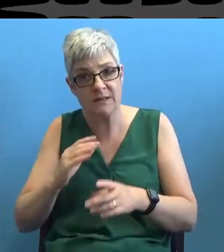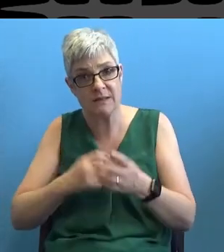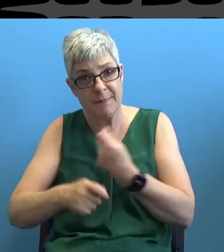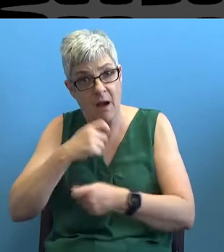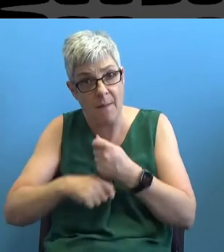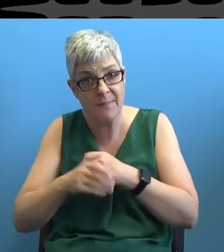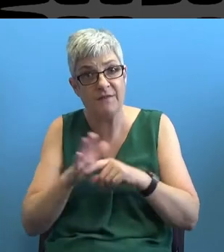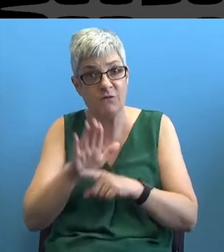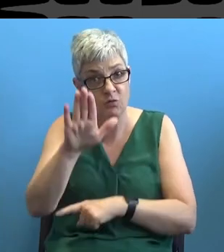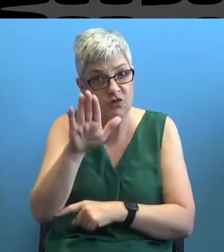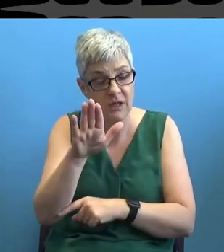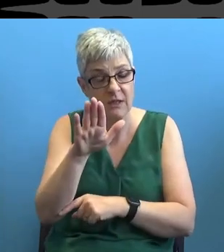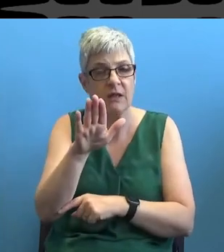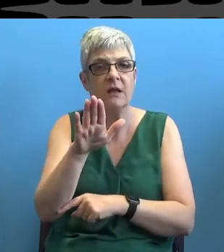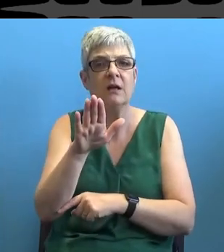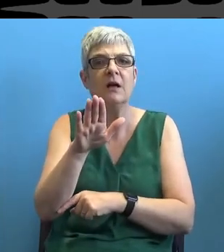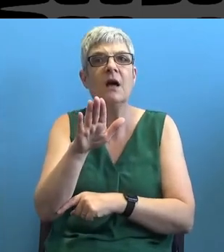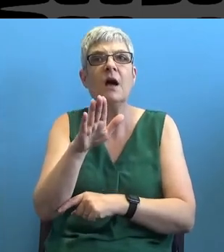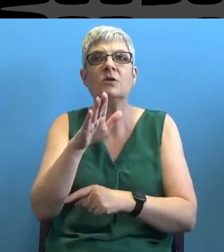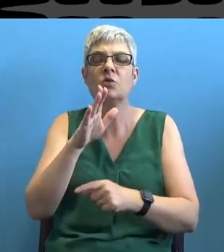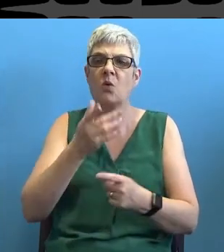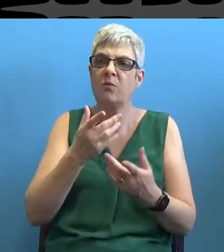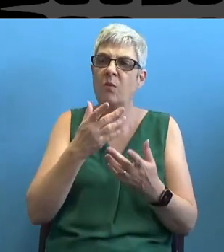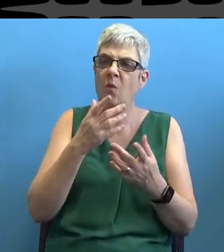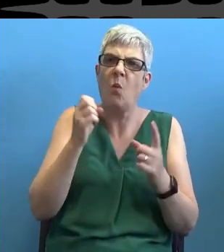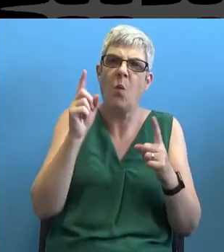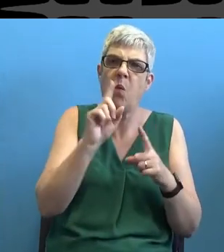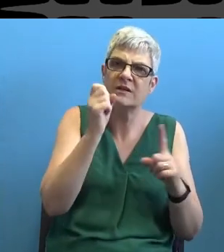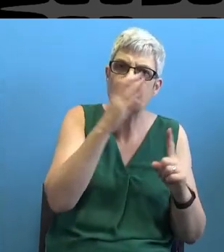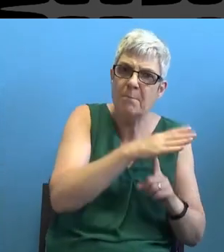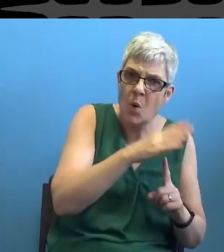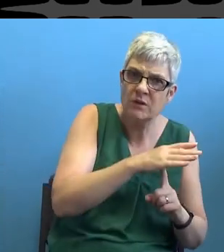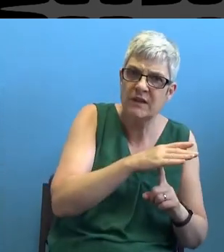what's essential to have and what we can do without,